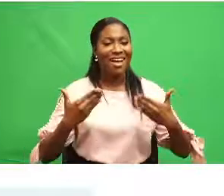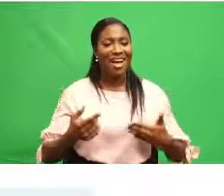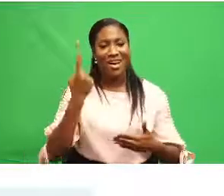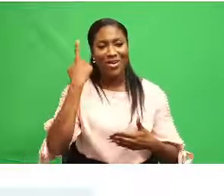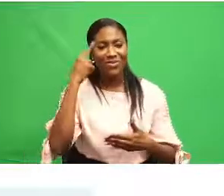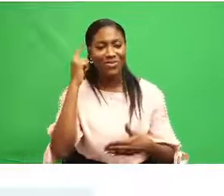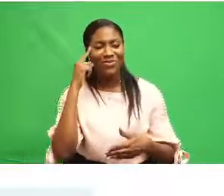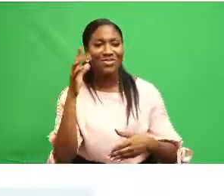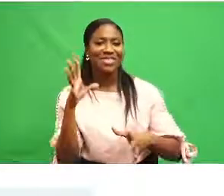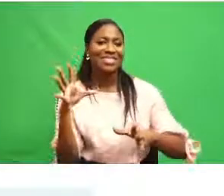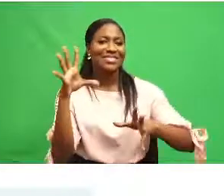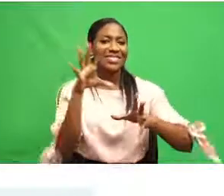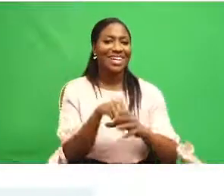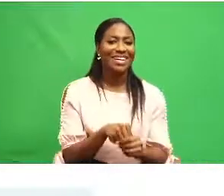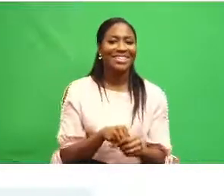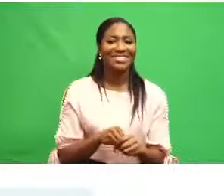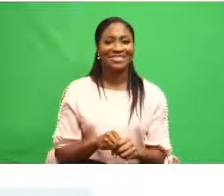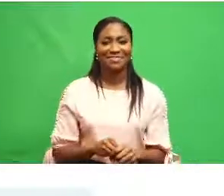this